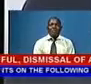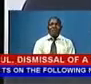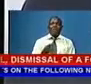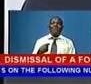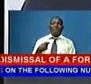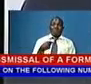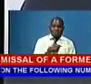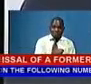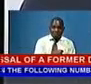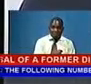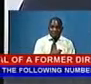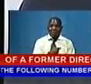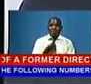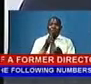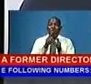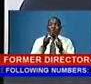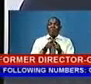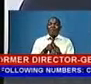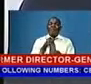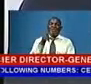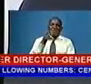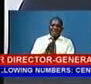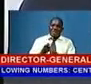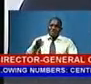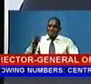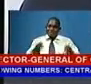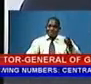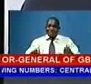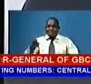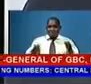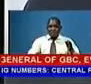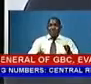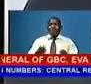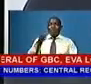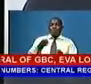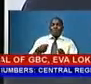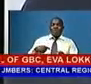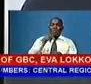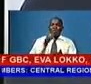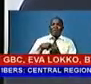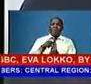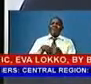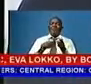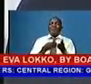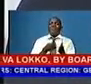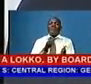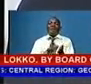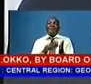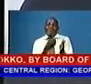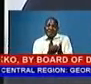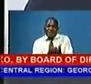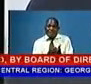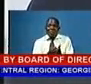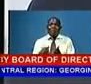We're talking of substantial justice here. This court has said that we can give evidence on the recategorization. And there's an